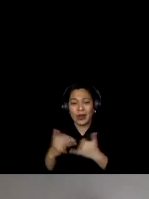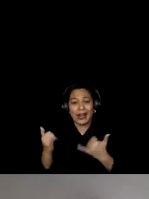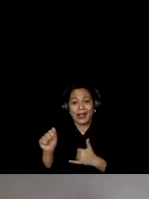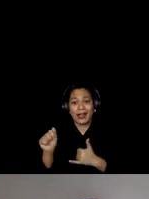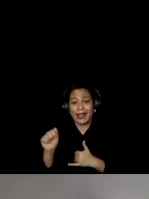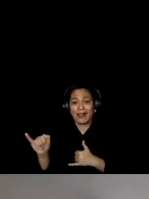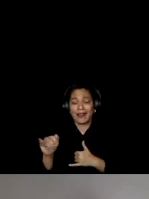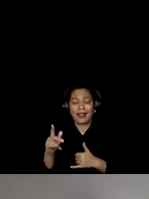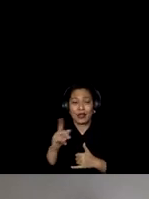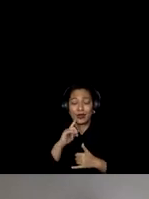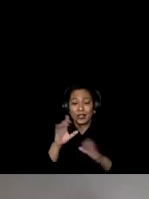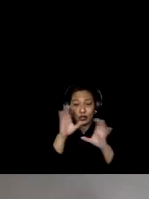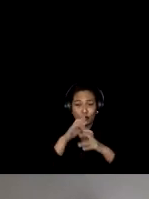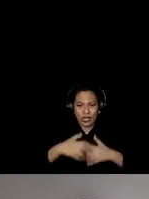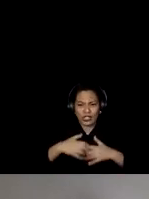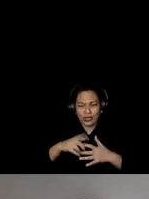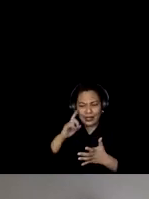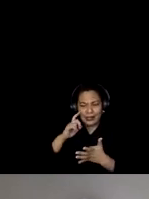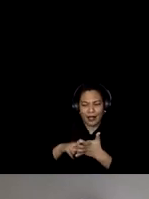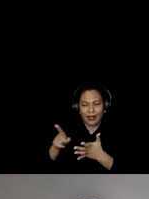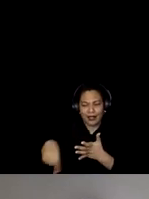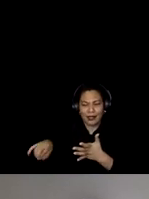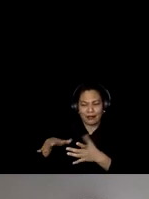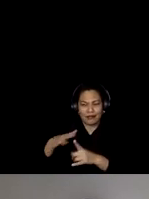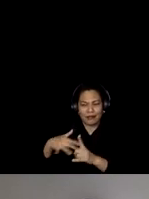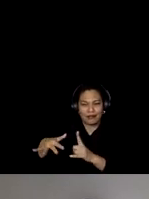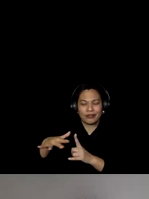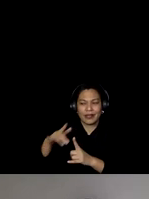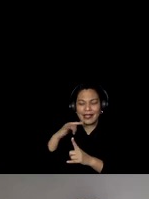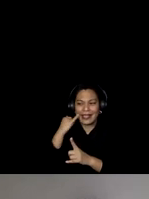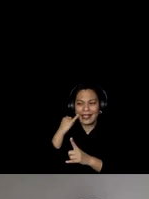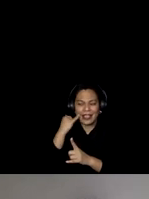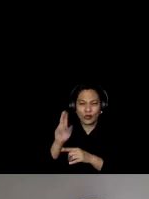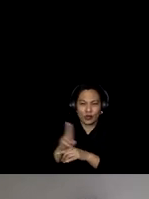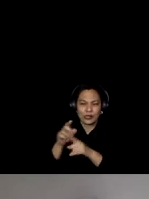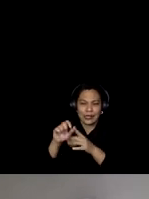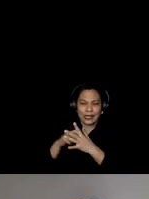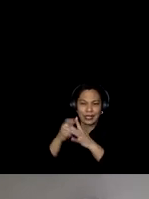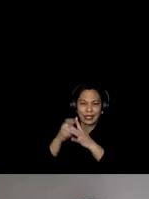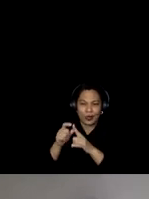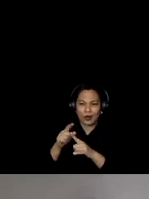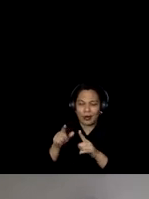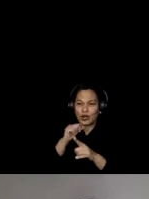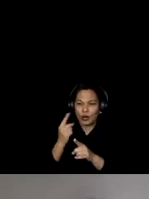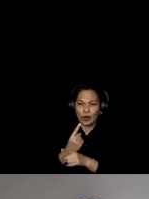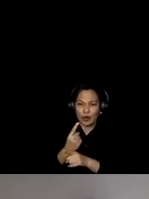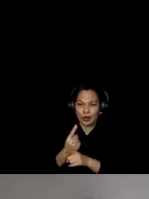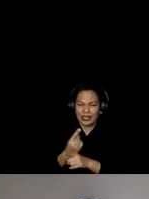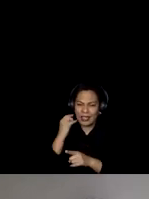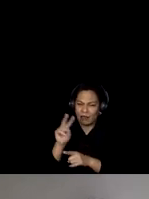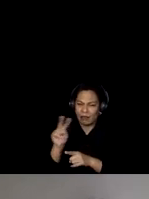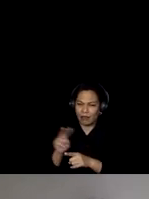where search engines can kind of tell the context now of what you're writing. So if things read